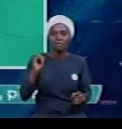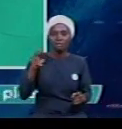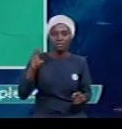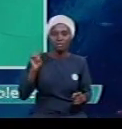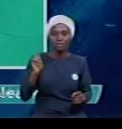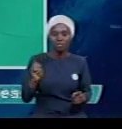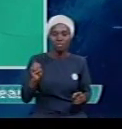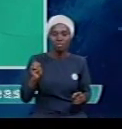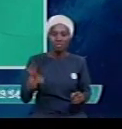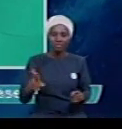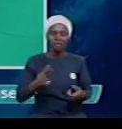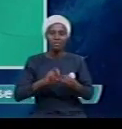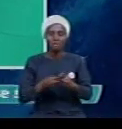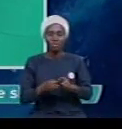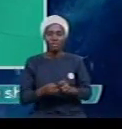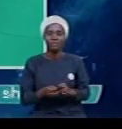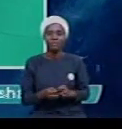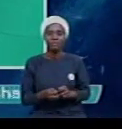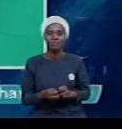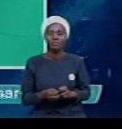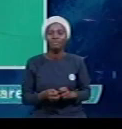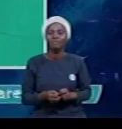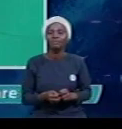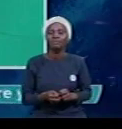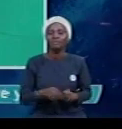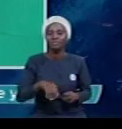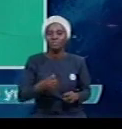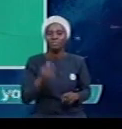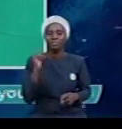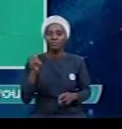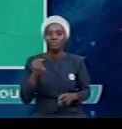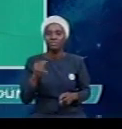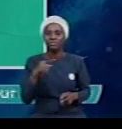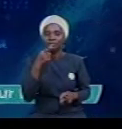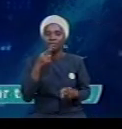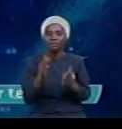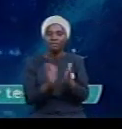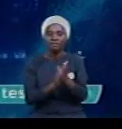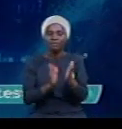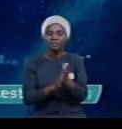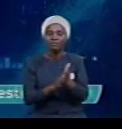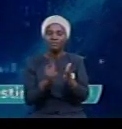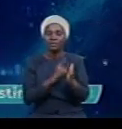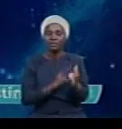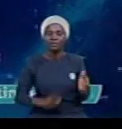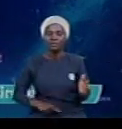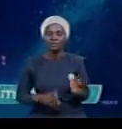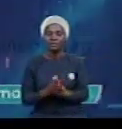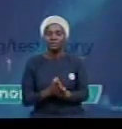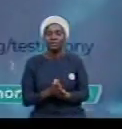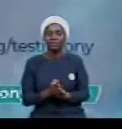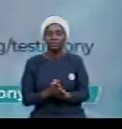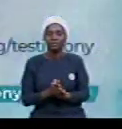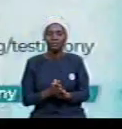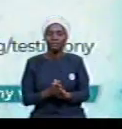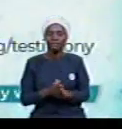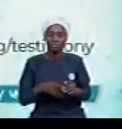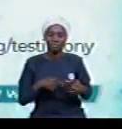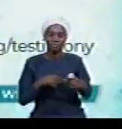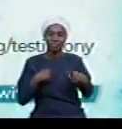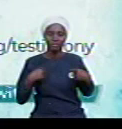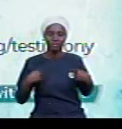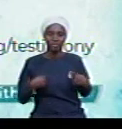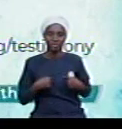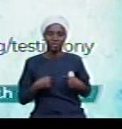God. Knock from YouTube wrote, praise the Lord. Pastor Enoch testifies of chest pain that leads to the